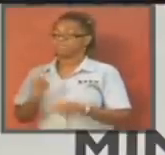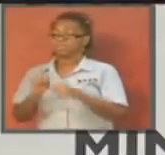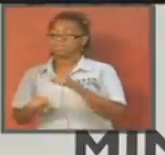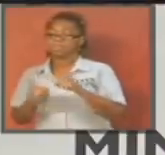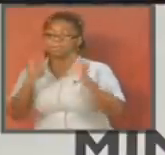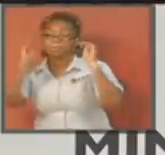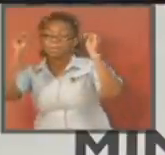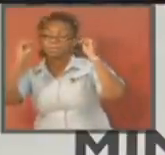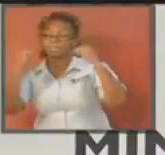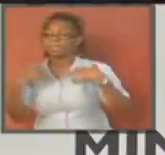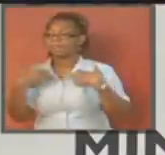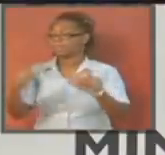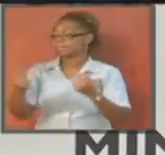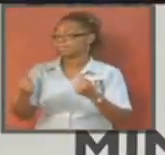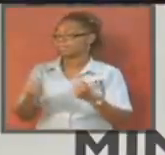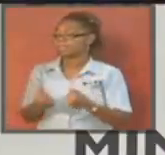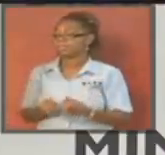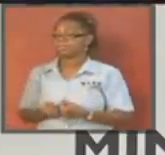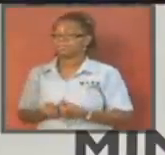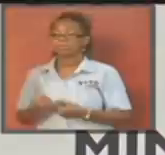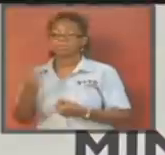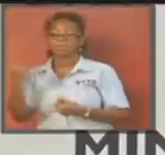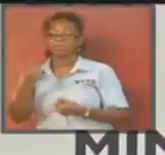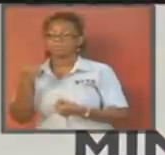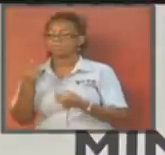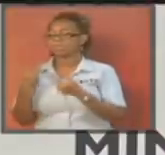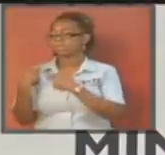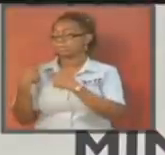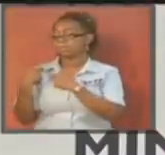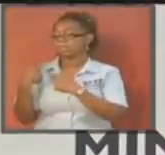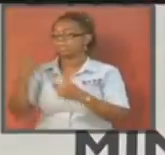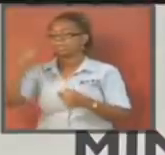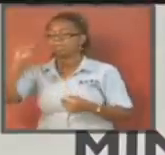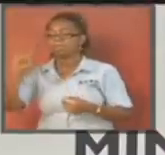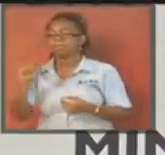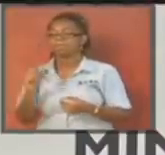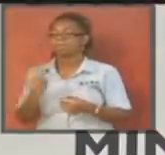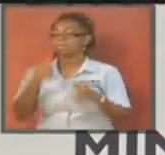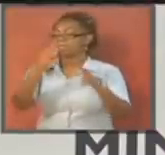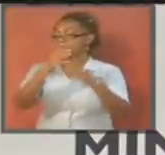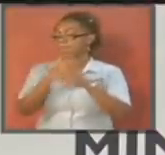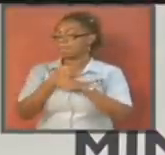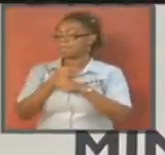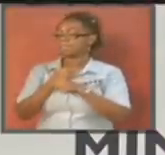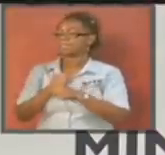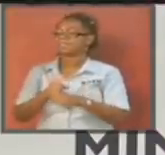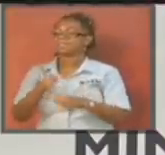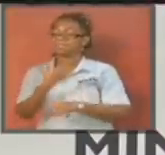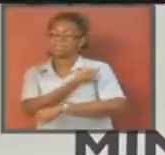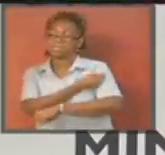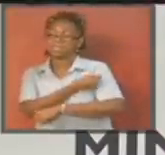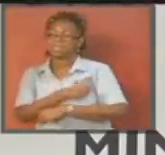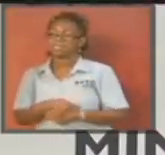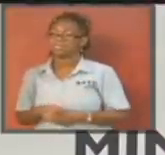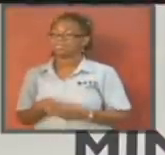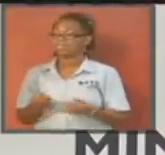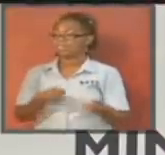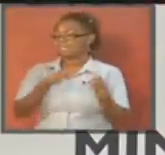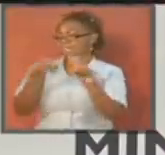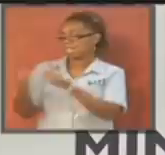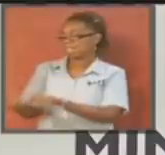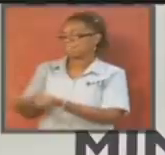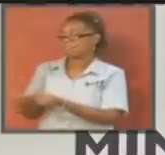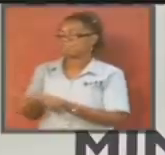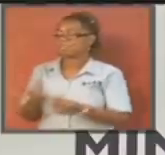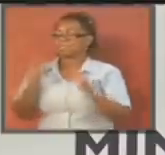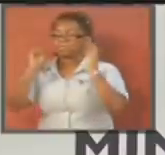the importation of vaccines as well as the regulation of vaccines. So customs would have alerted us when it was actually in